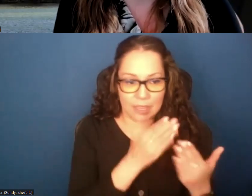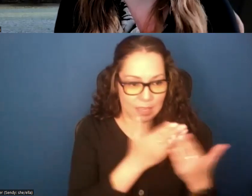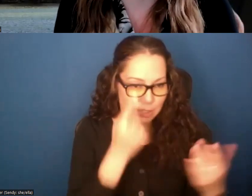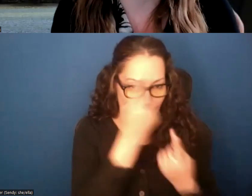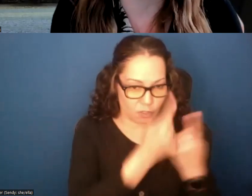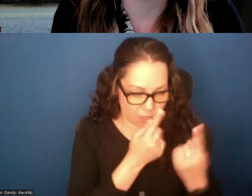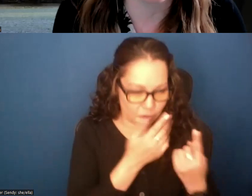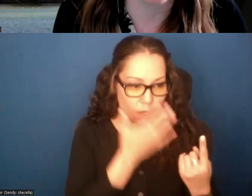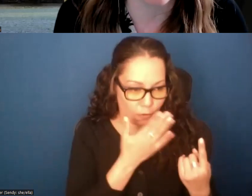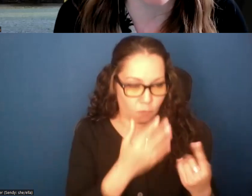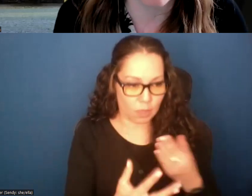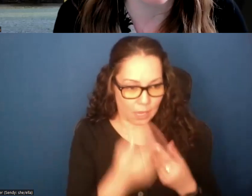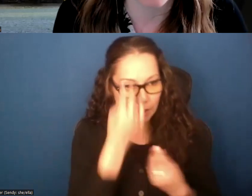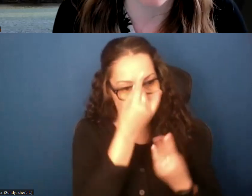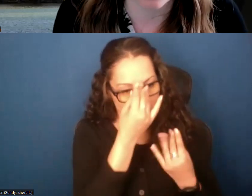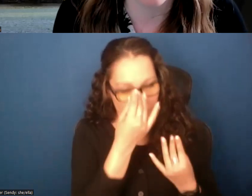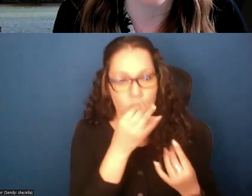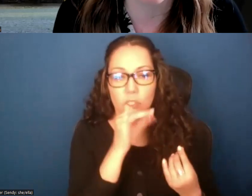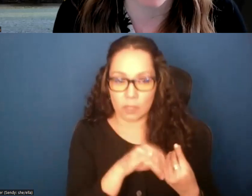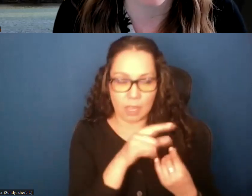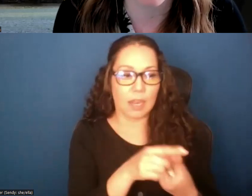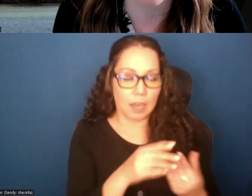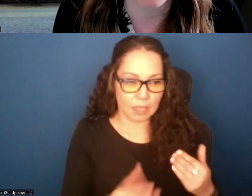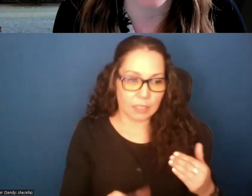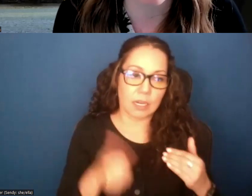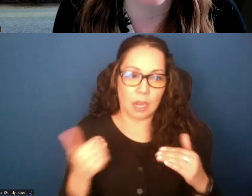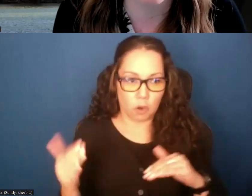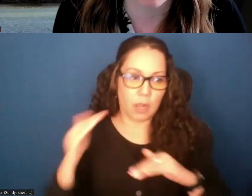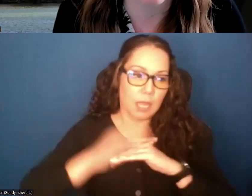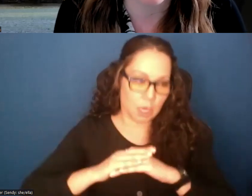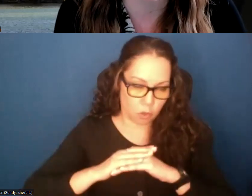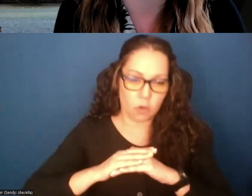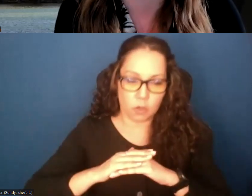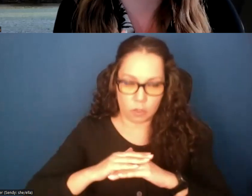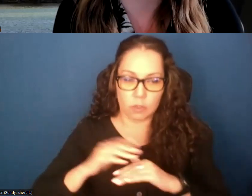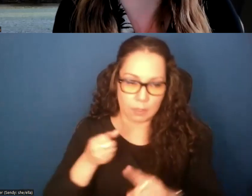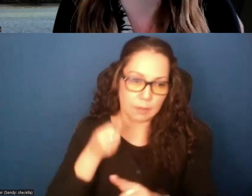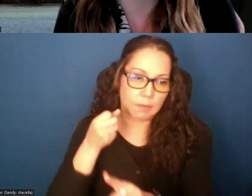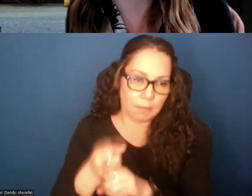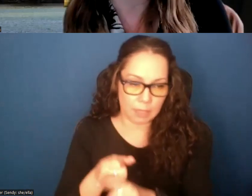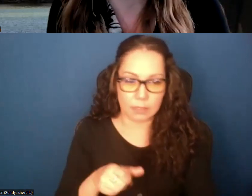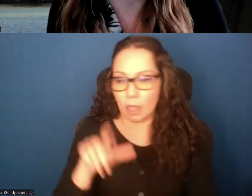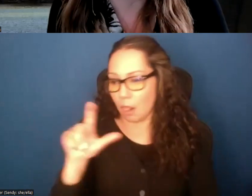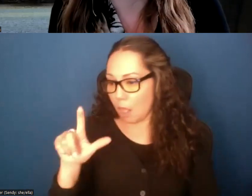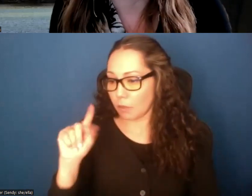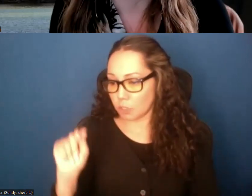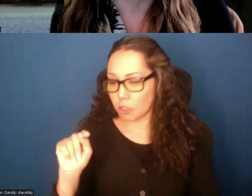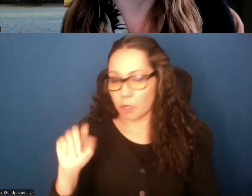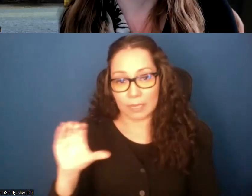that note. That is also a layer of long-term care facility visitation policy setting to consider.